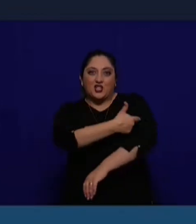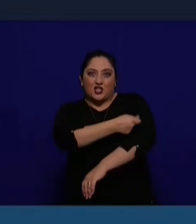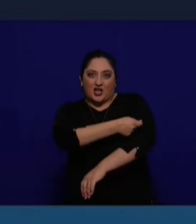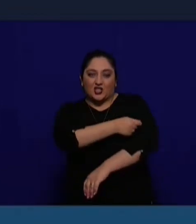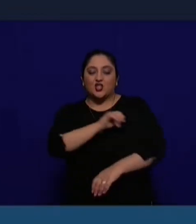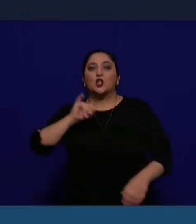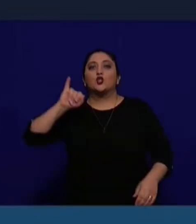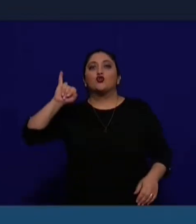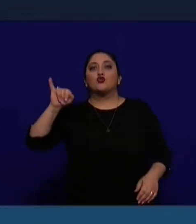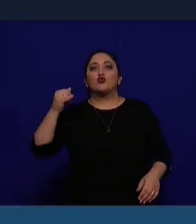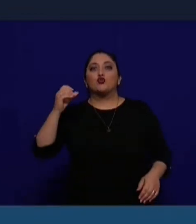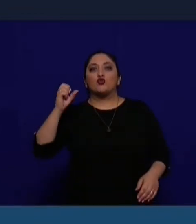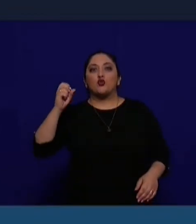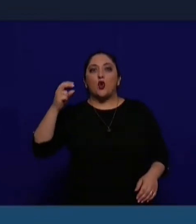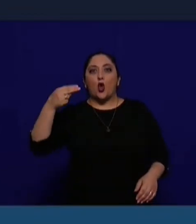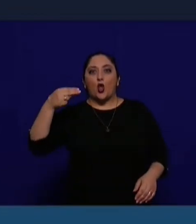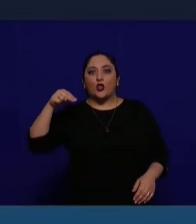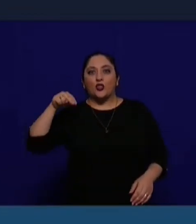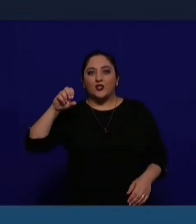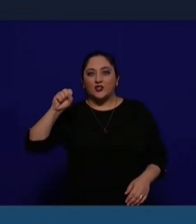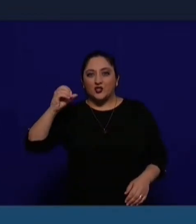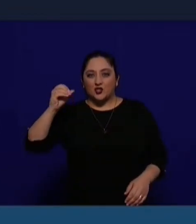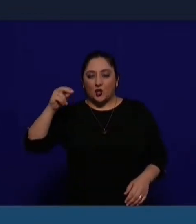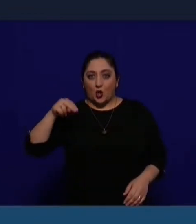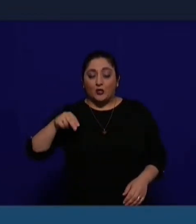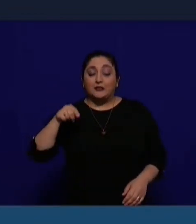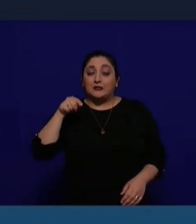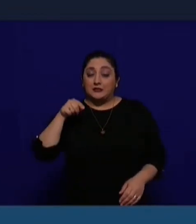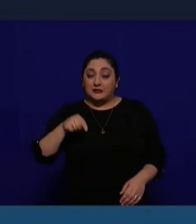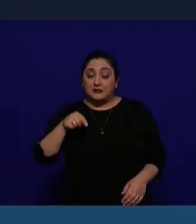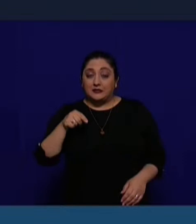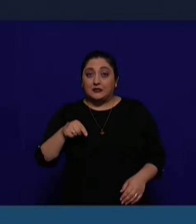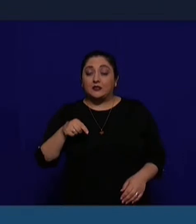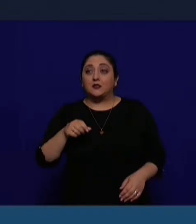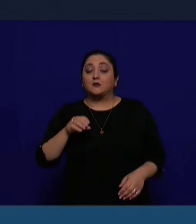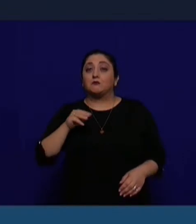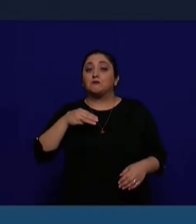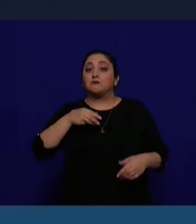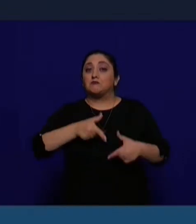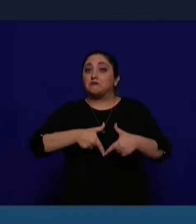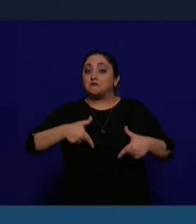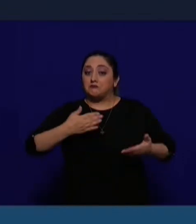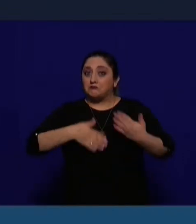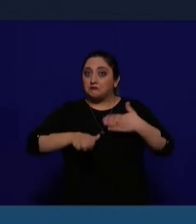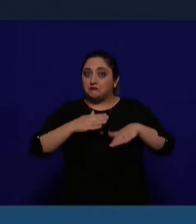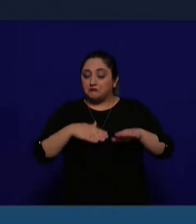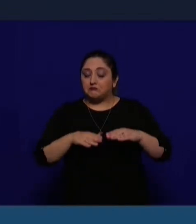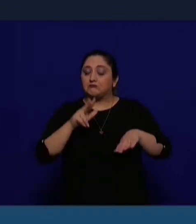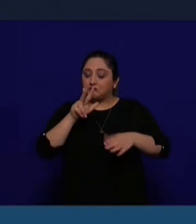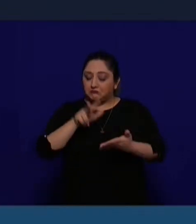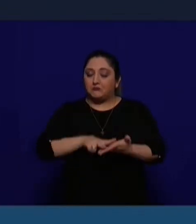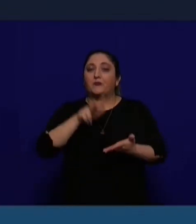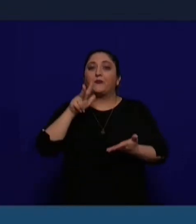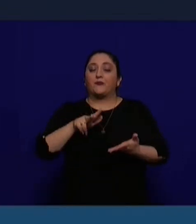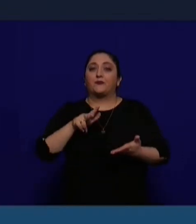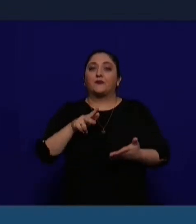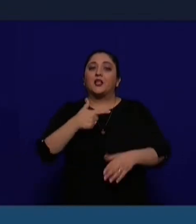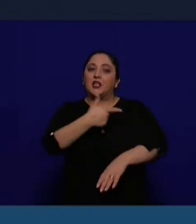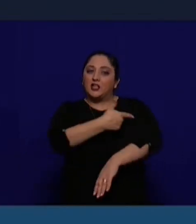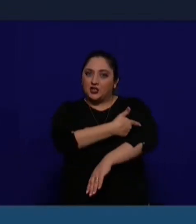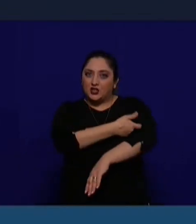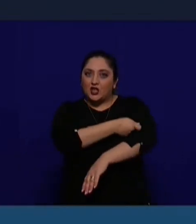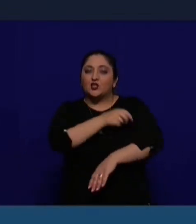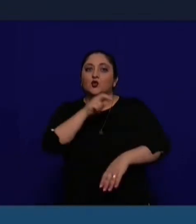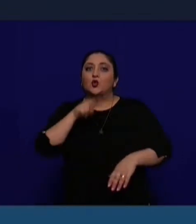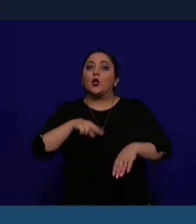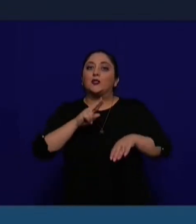hija il-Janssen vaccine, din ingħatat ukoll il-marketing authorization biex dan il-vaccine tkun tista' titpoġġa wkoll